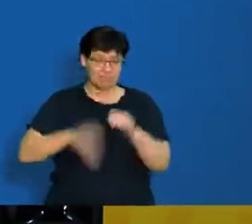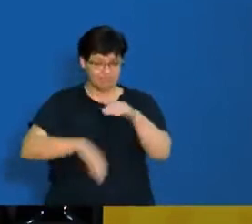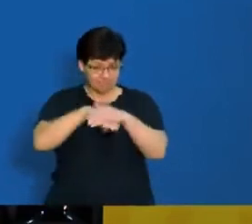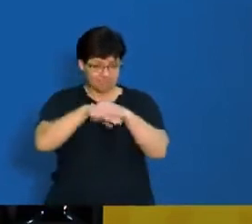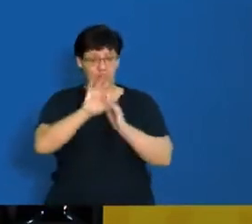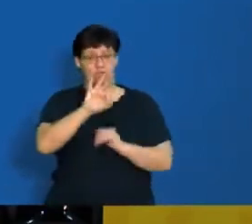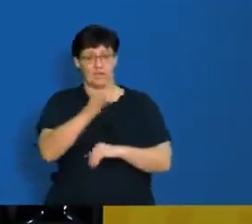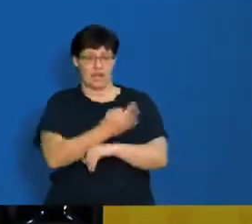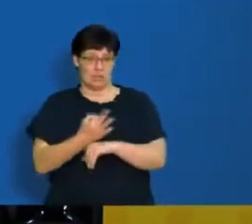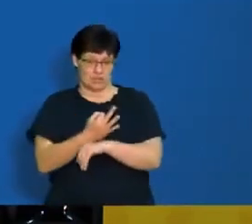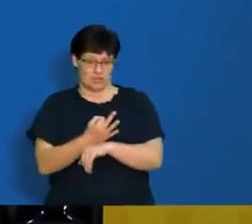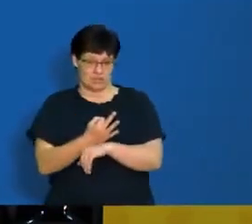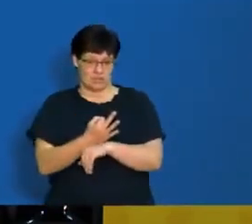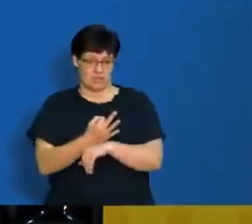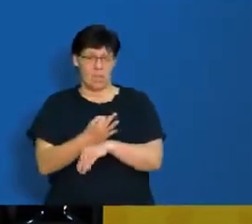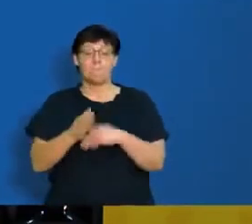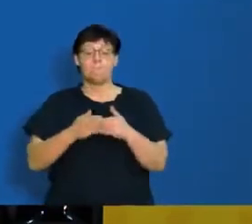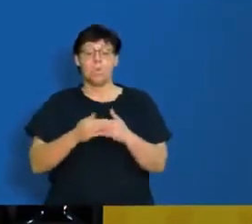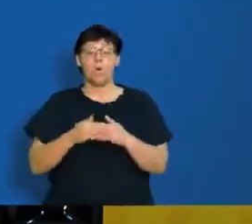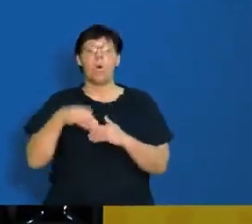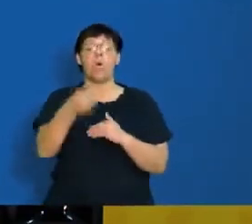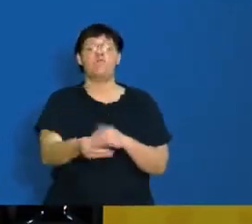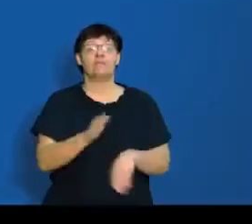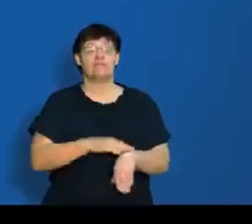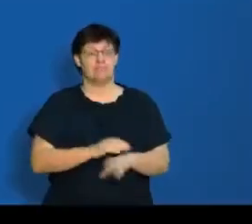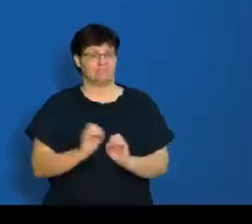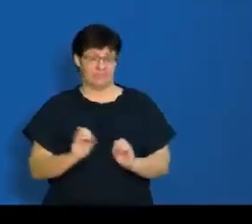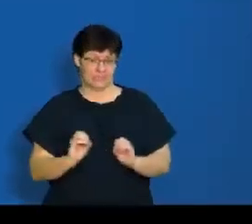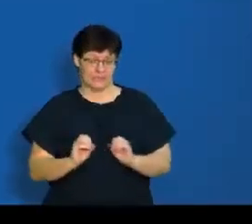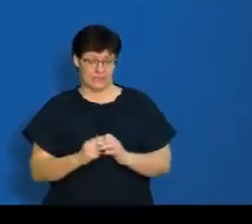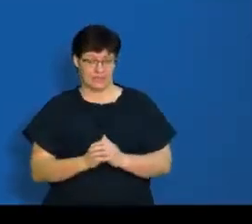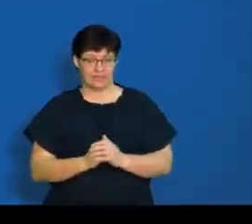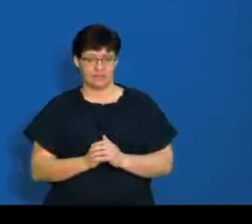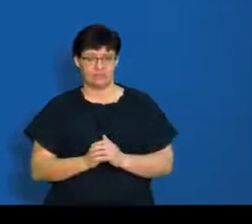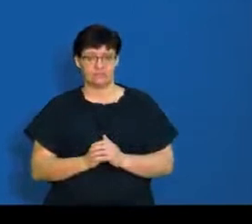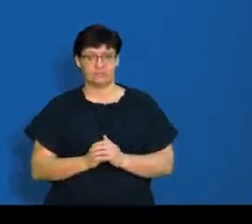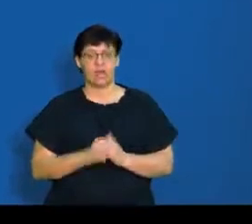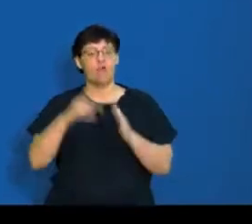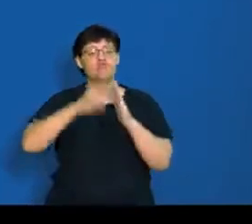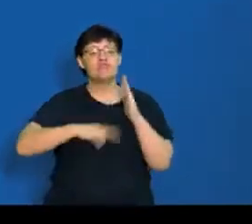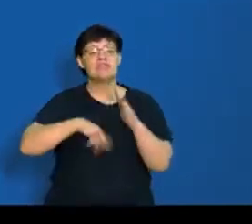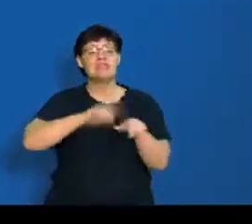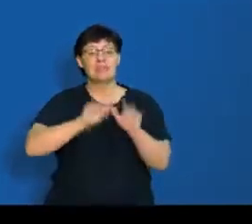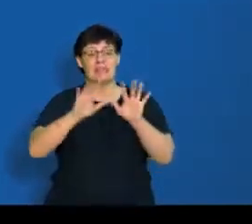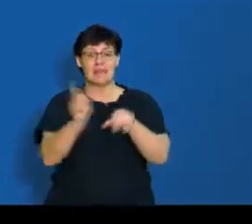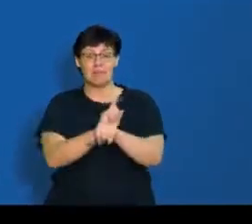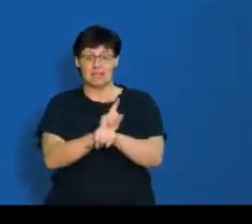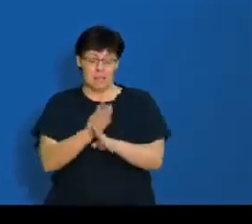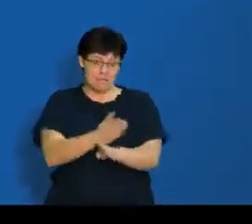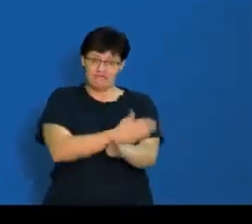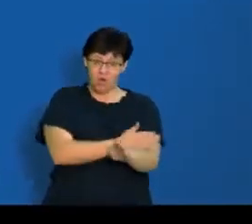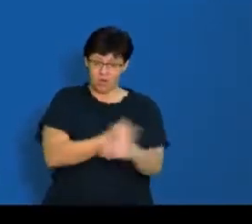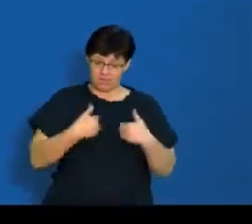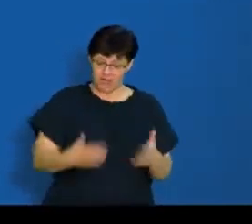3 hours. You are not going to get extra time. And you have to use your reading time very well. As I said